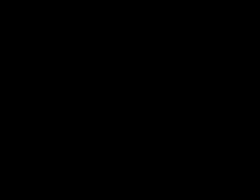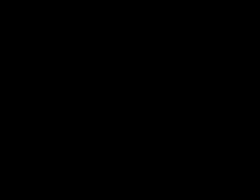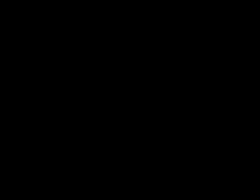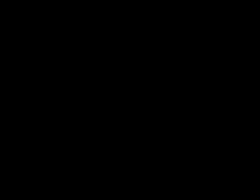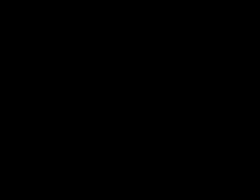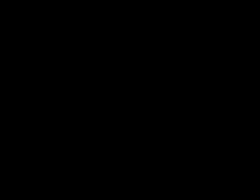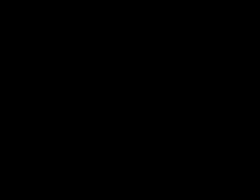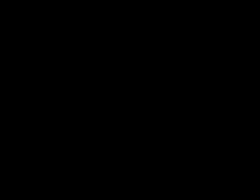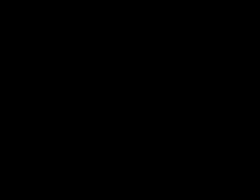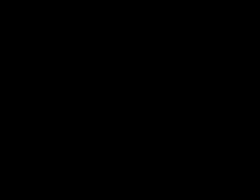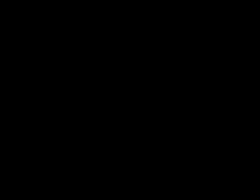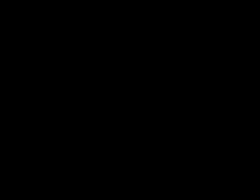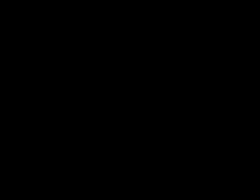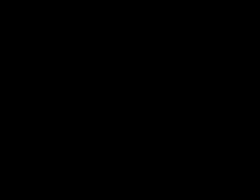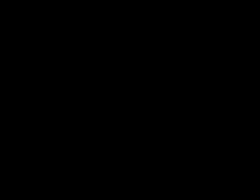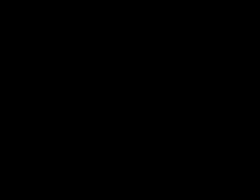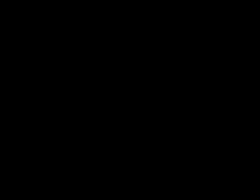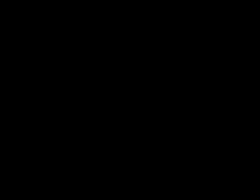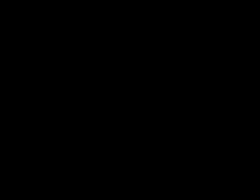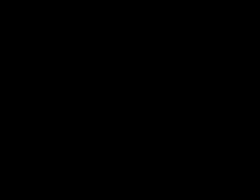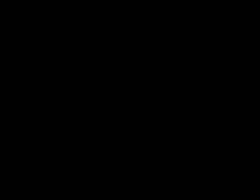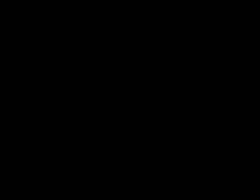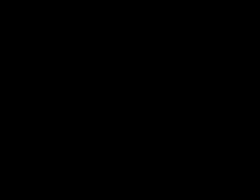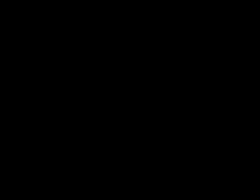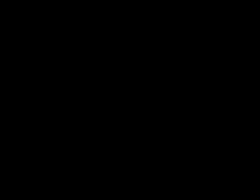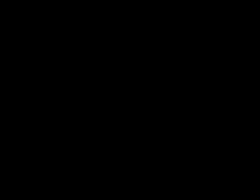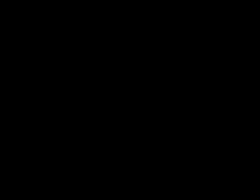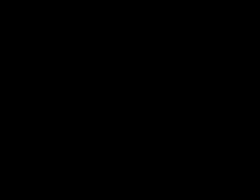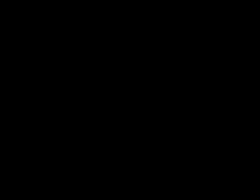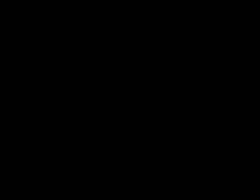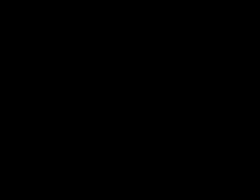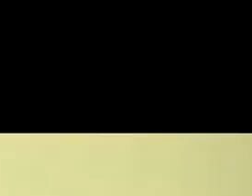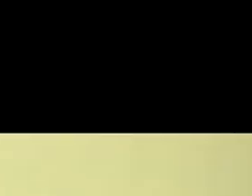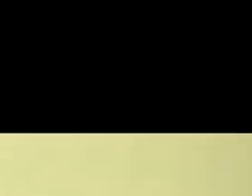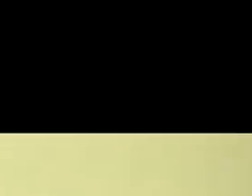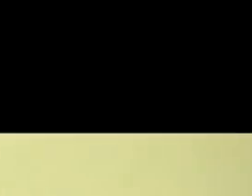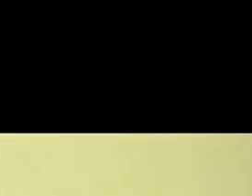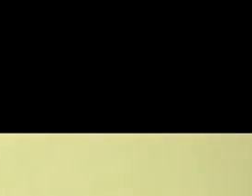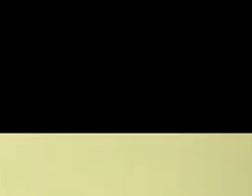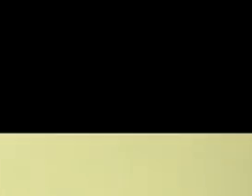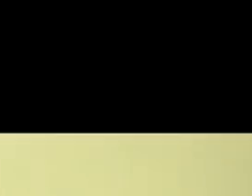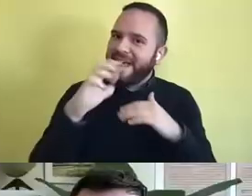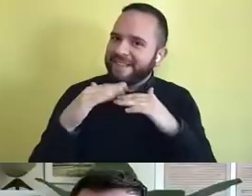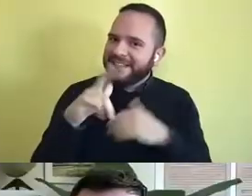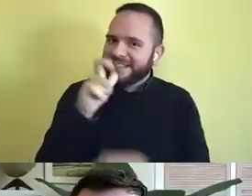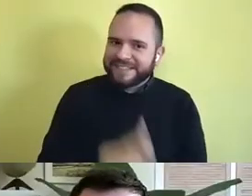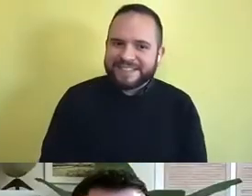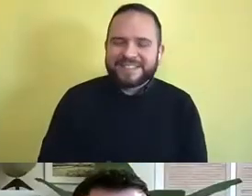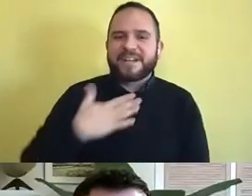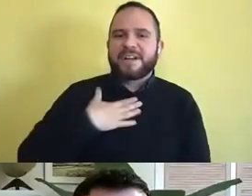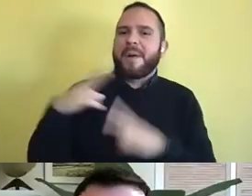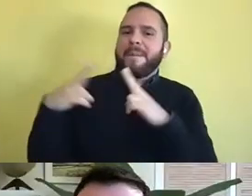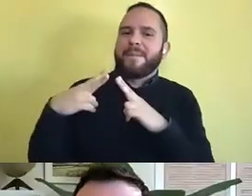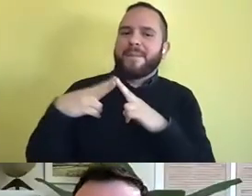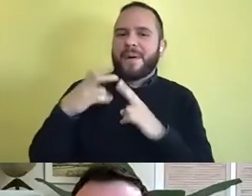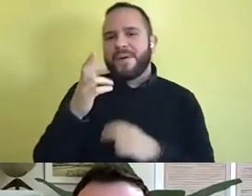Thank you, Frances. And certainly, last but not least, is my partner in crime from the